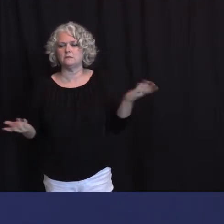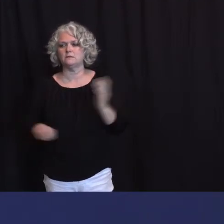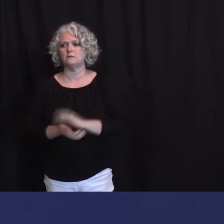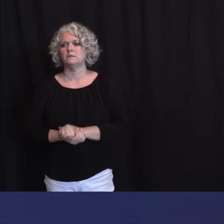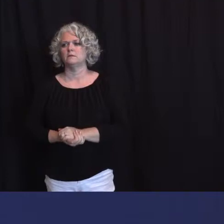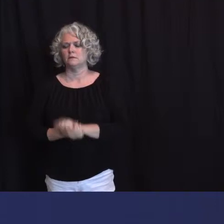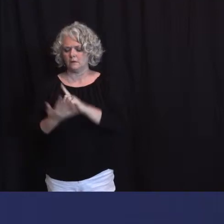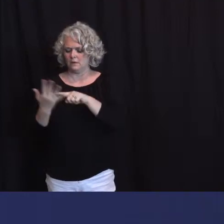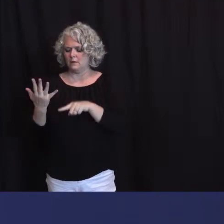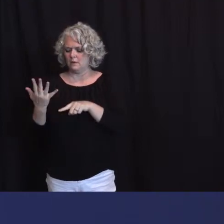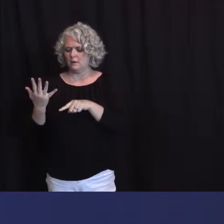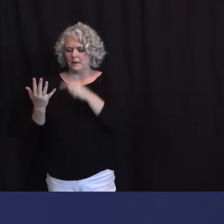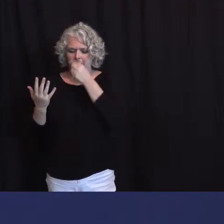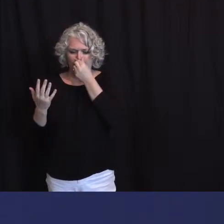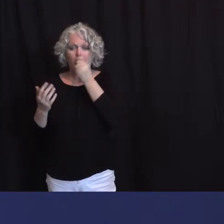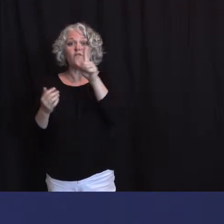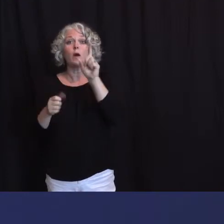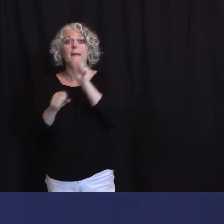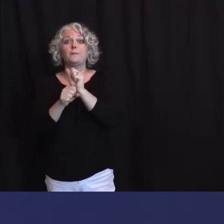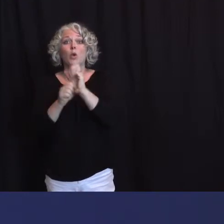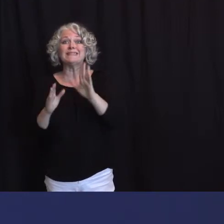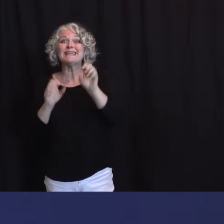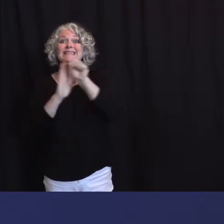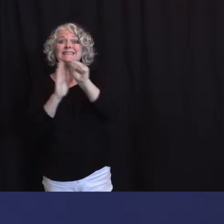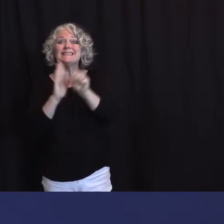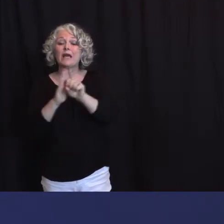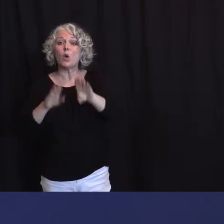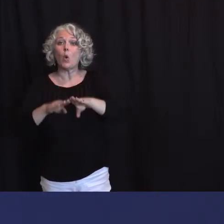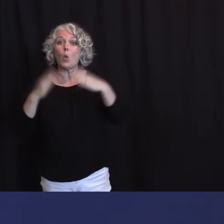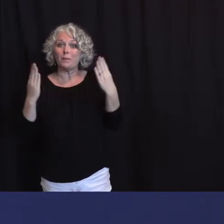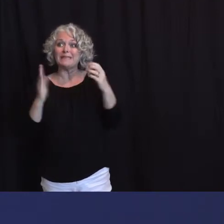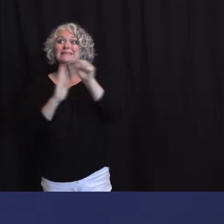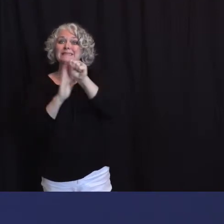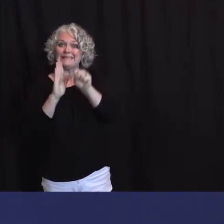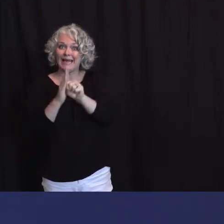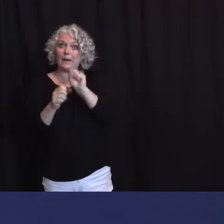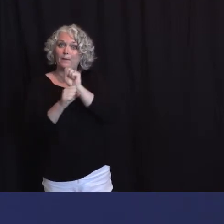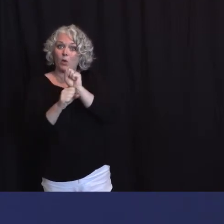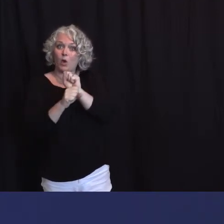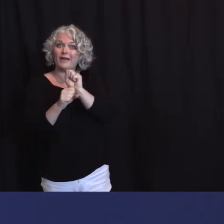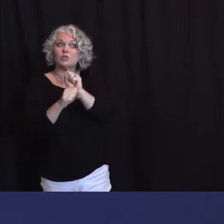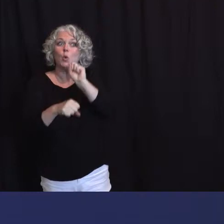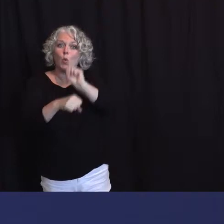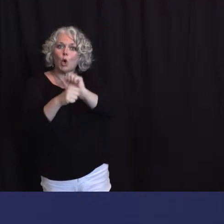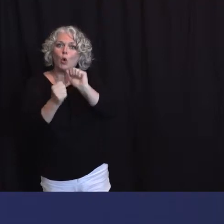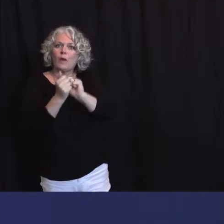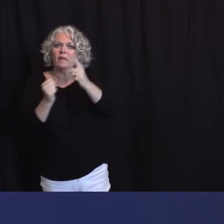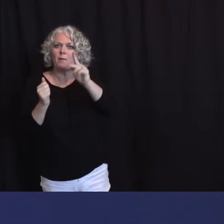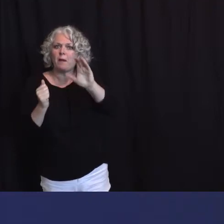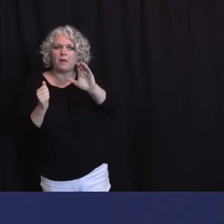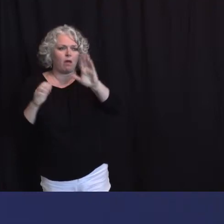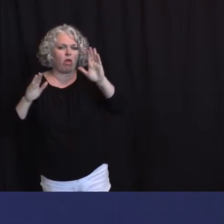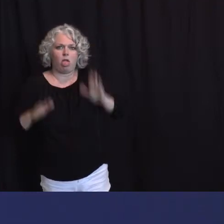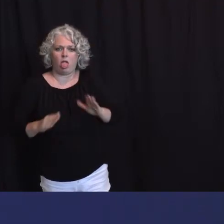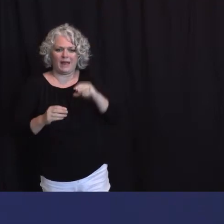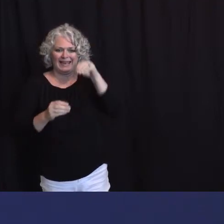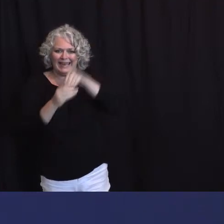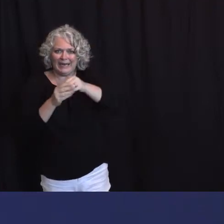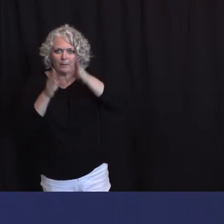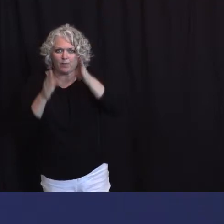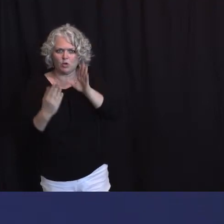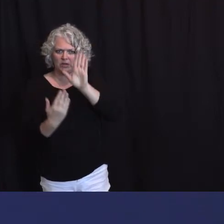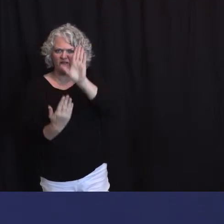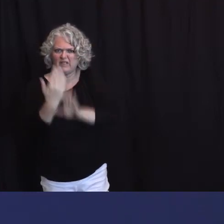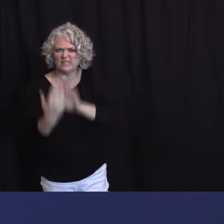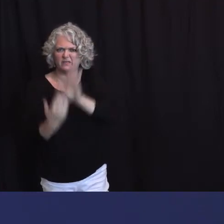about state employees. The state has widely reopened, but state employees who work directly with the public have not gone back to work in person. Why, and when will